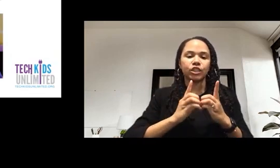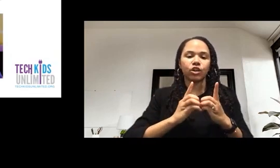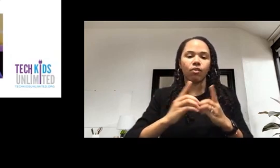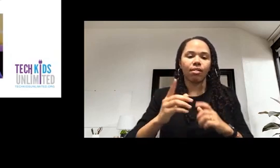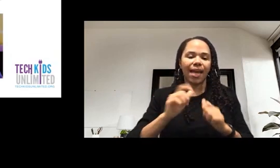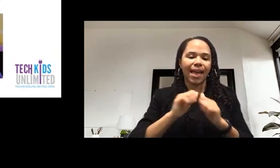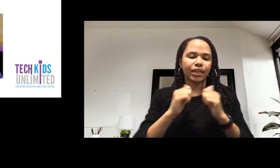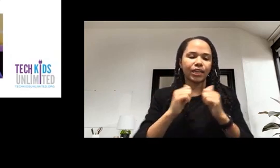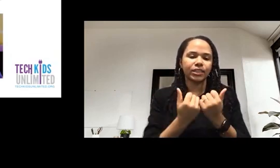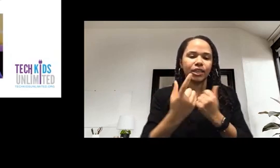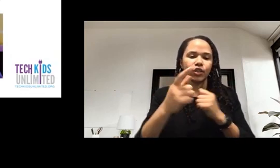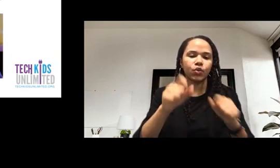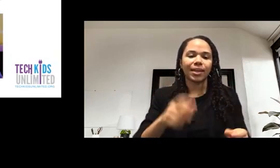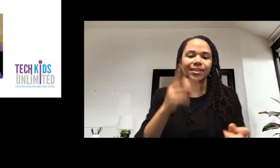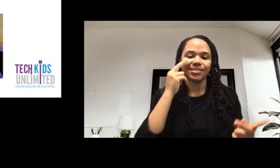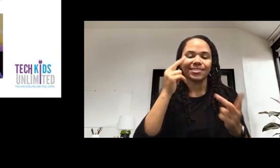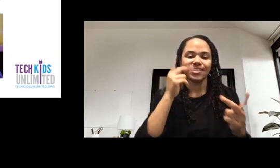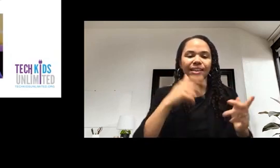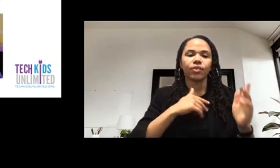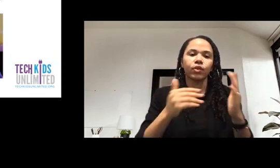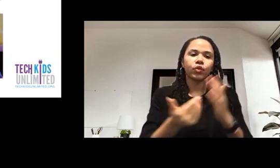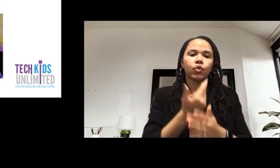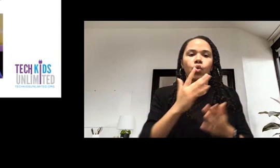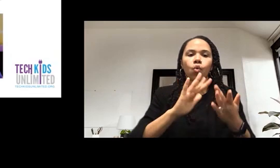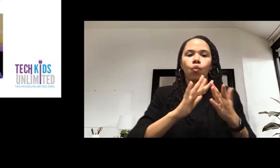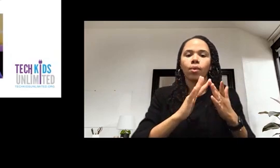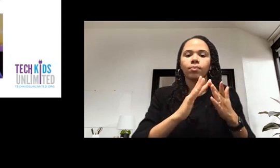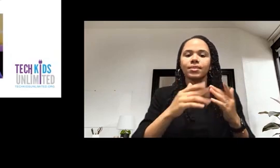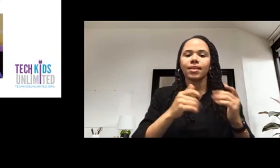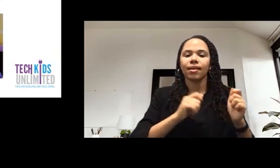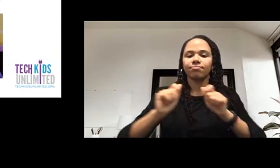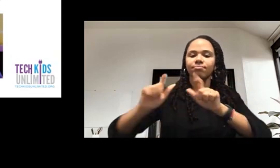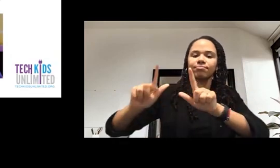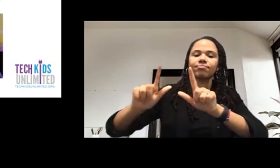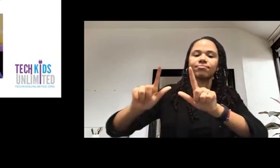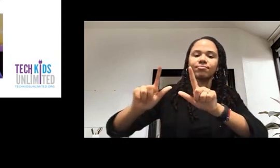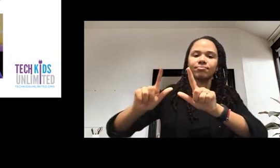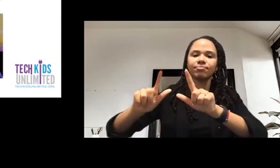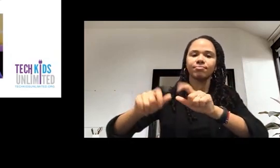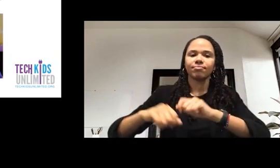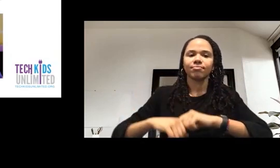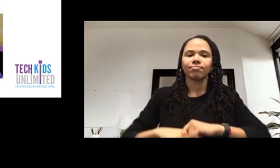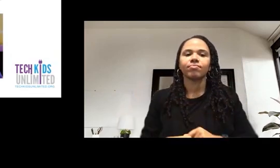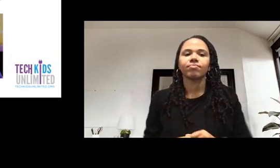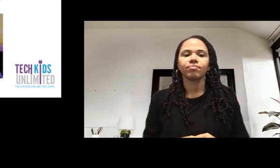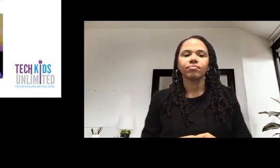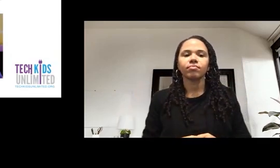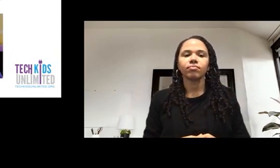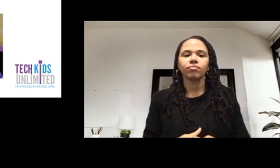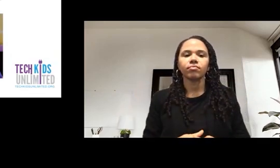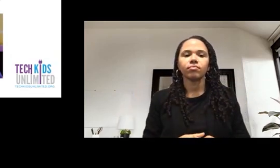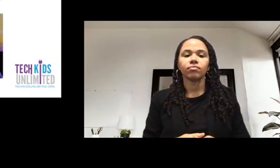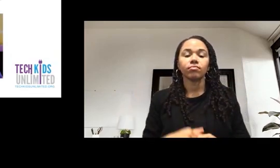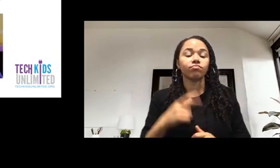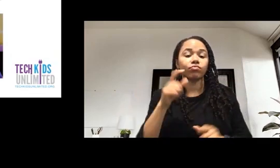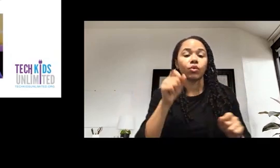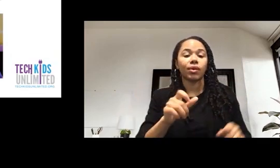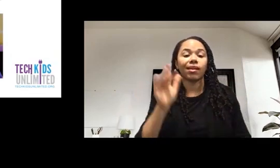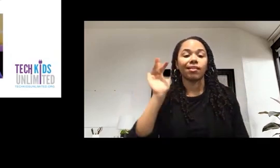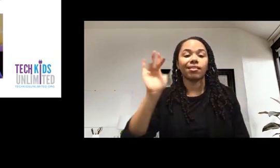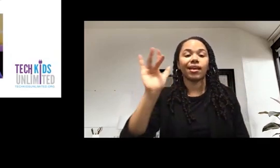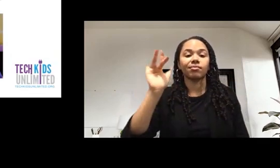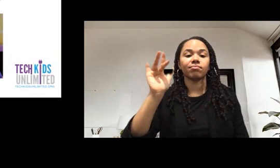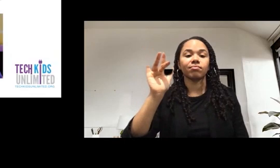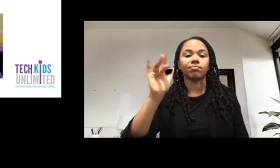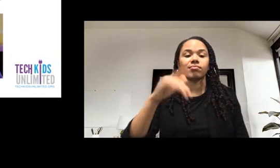website screenshot up on the upper left-hand corner. So you just go to that website,